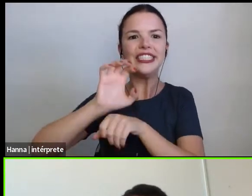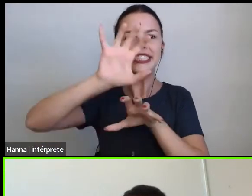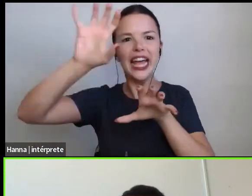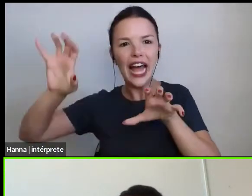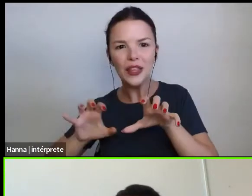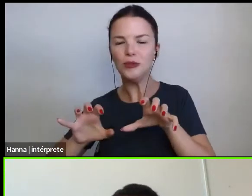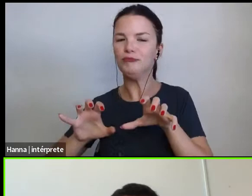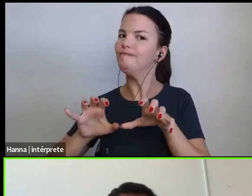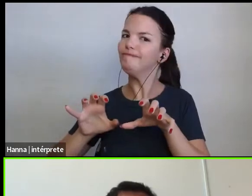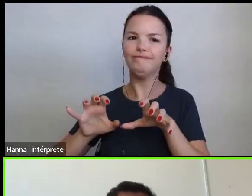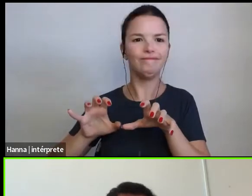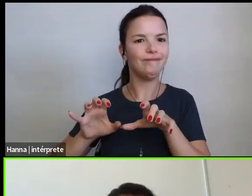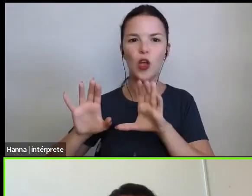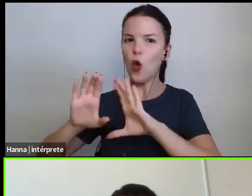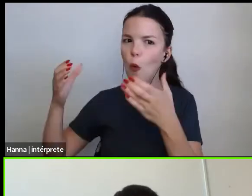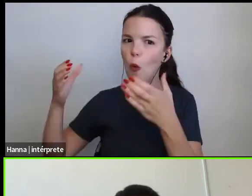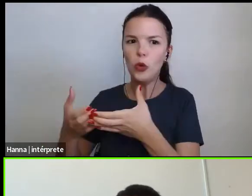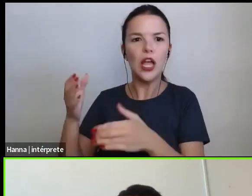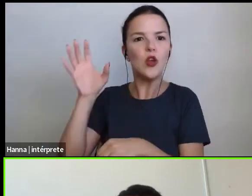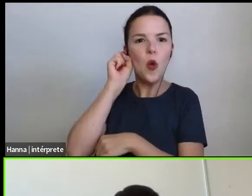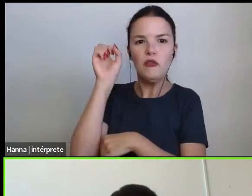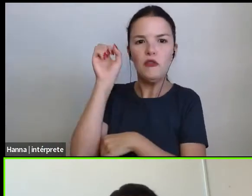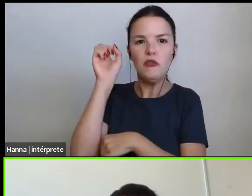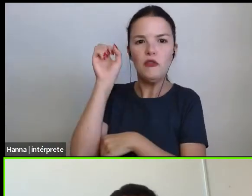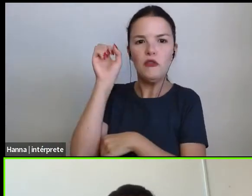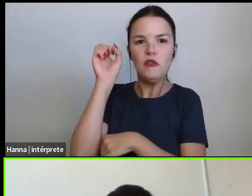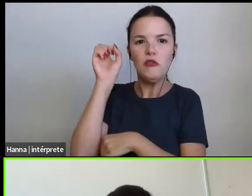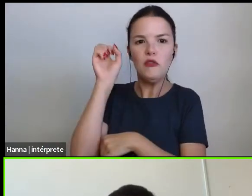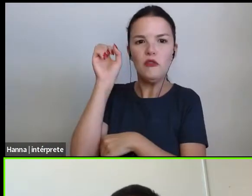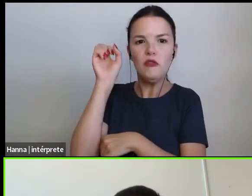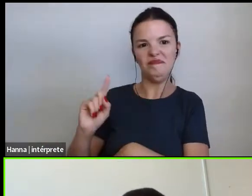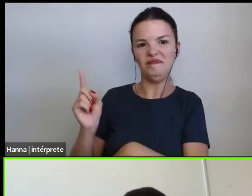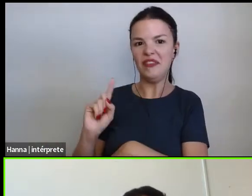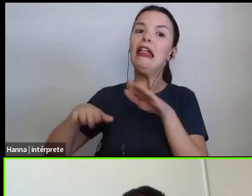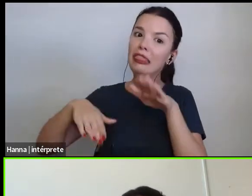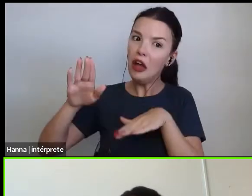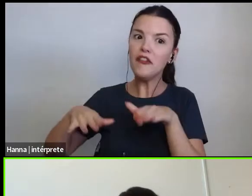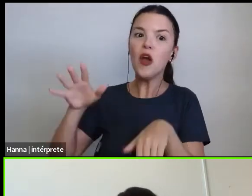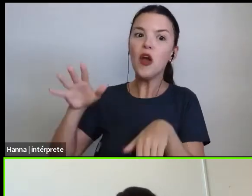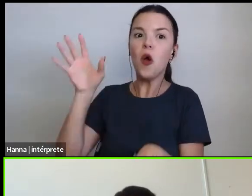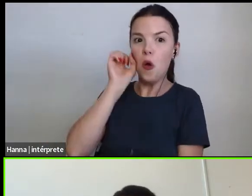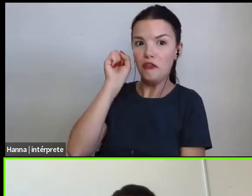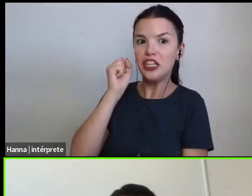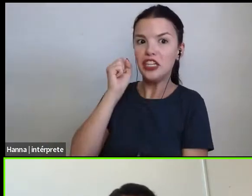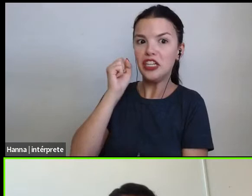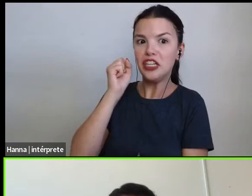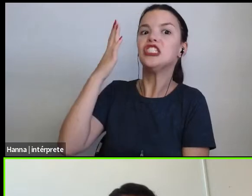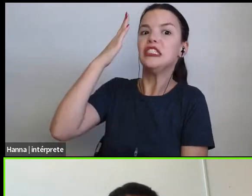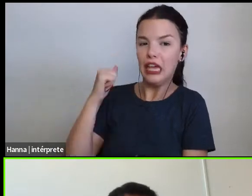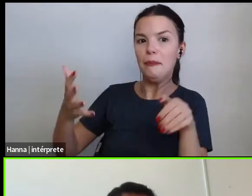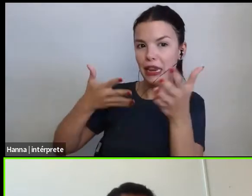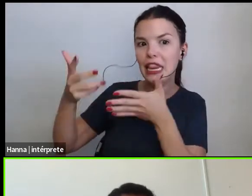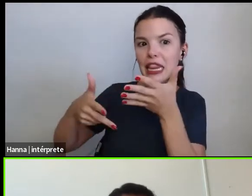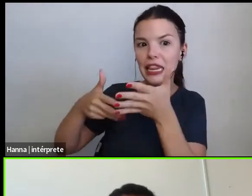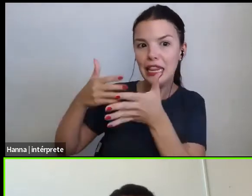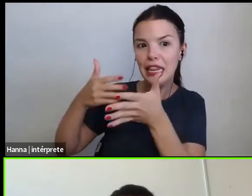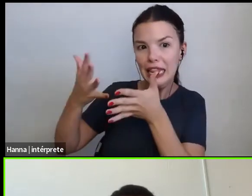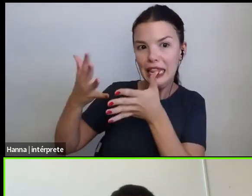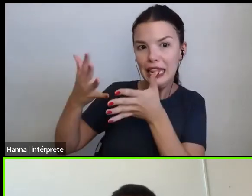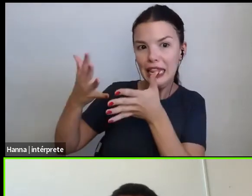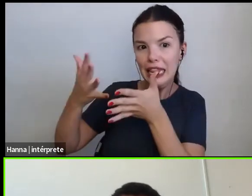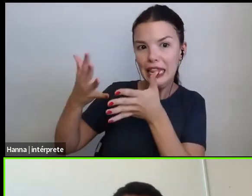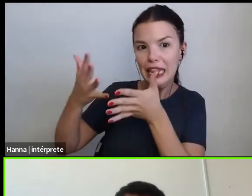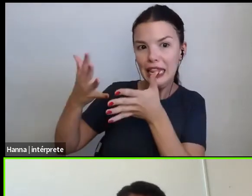Maybe hearing people who know Libras know some of them, but not hearing people